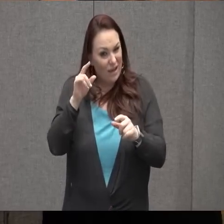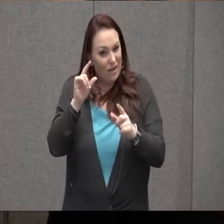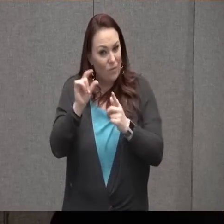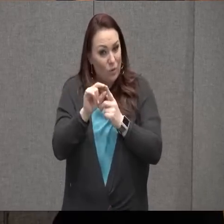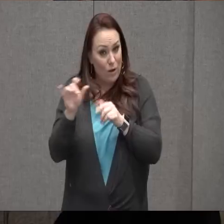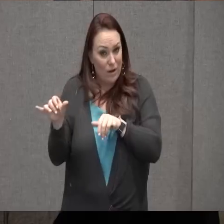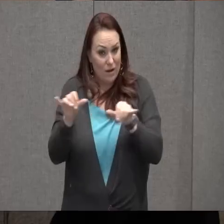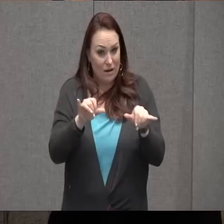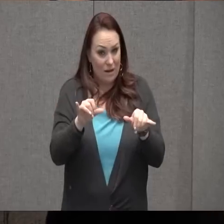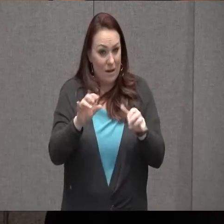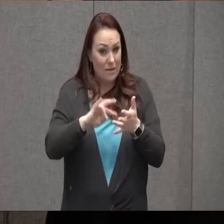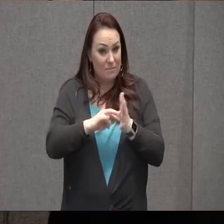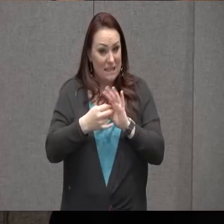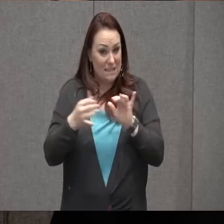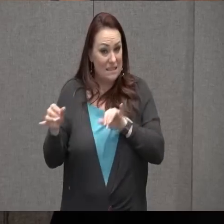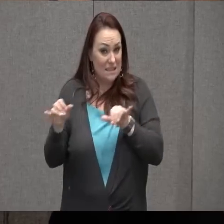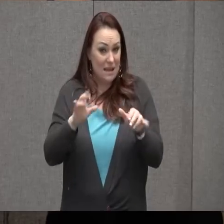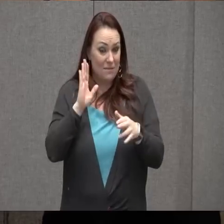fit?